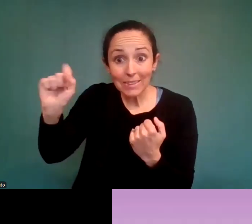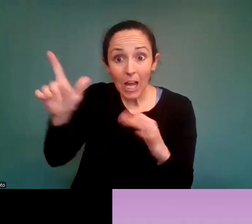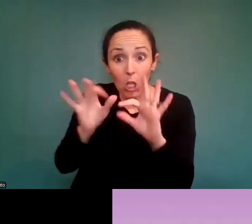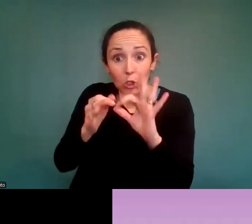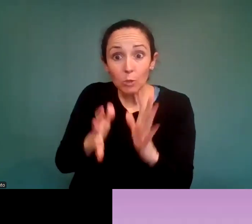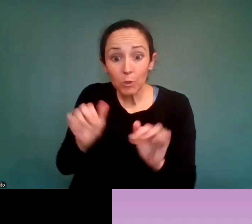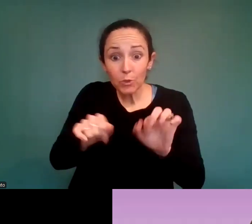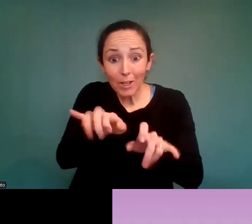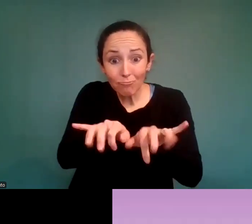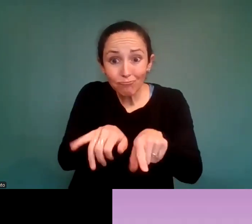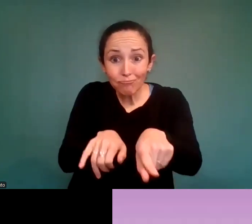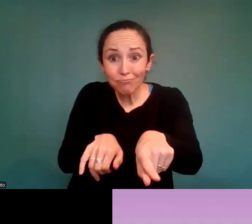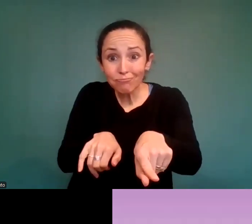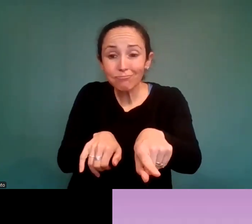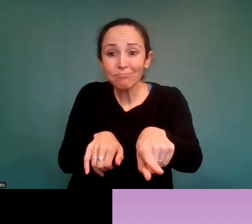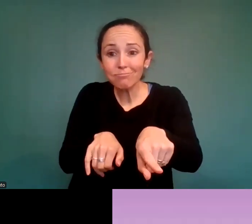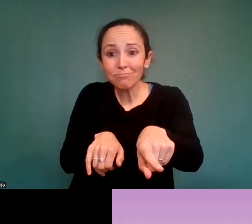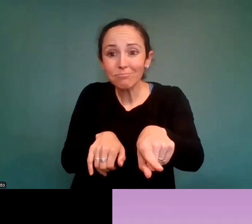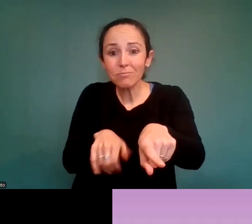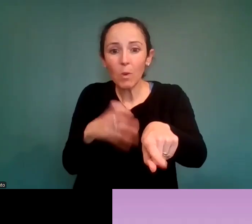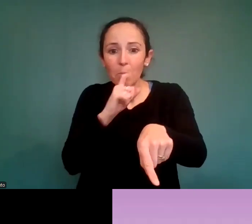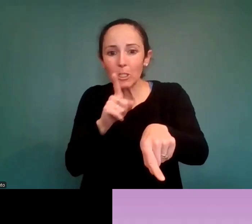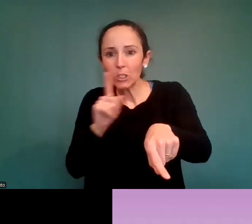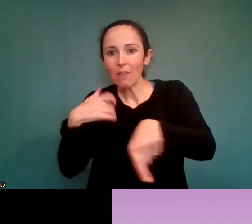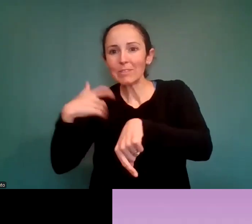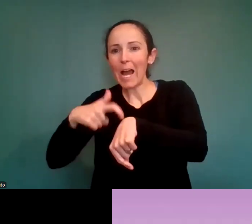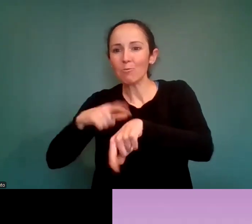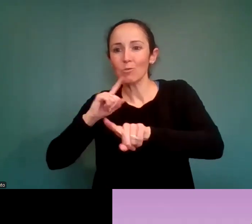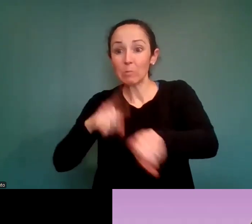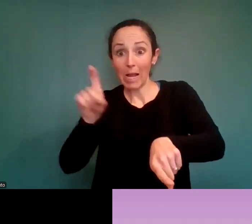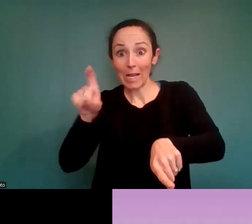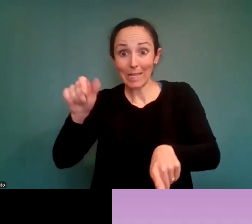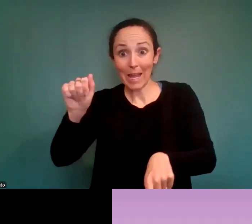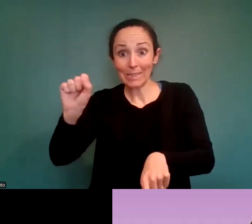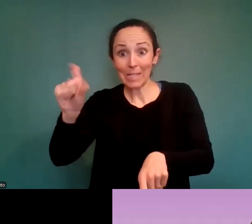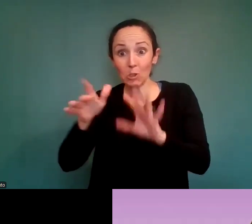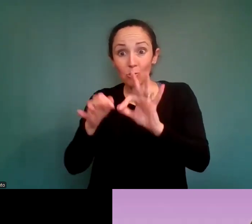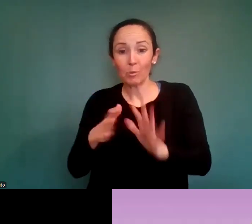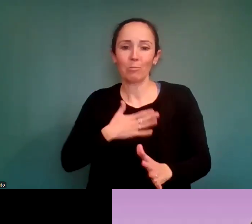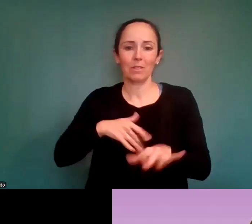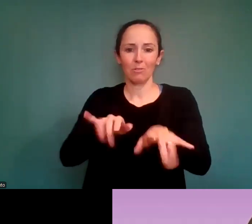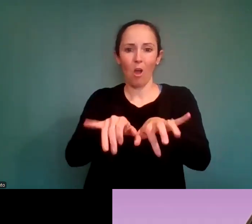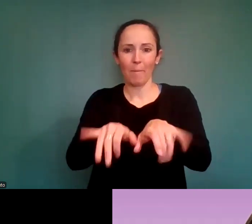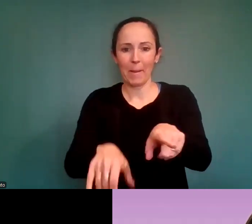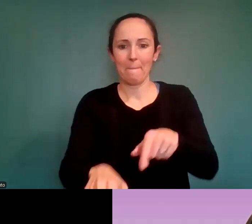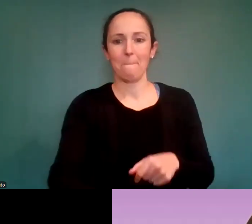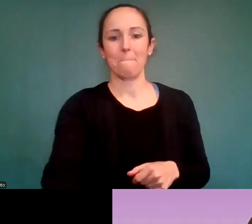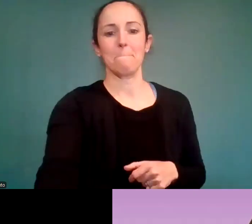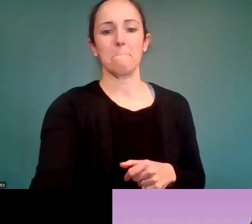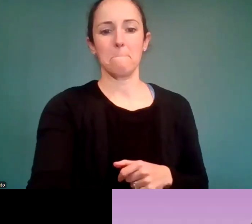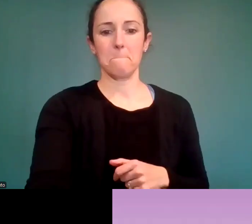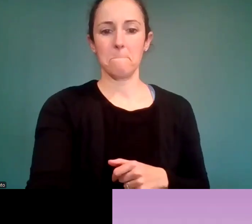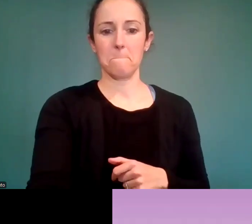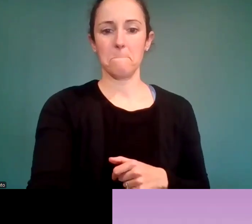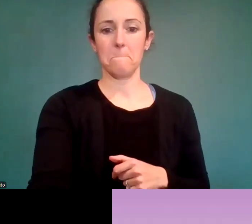that some folks have, but just want to make sure that folks have time. And while I'm waiting, I put this in the chat, but just want to shout